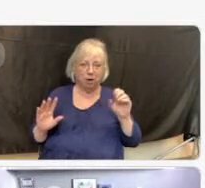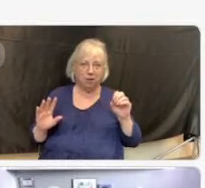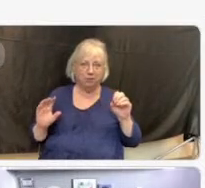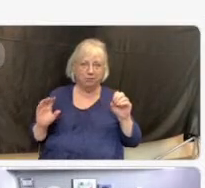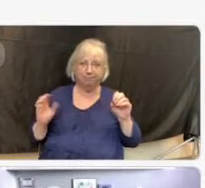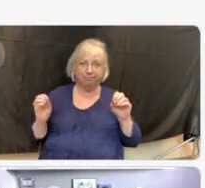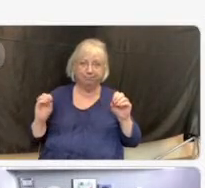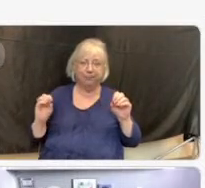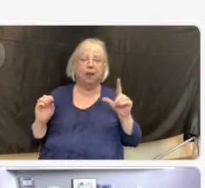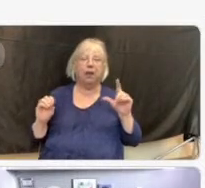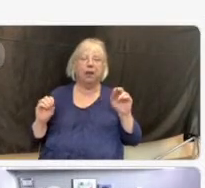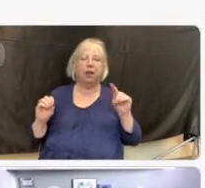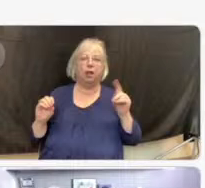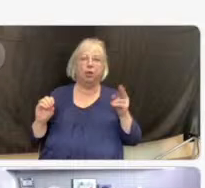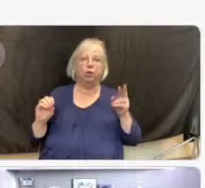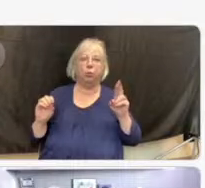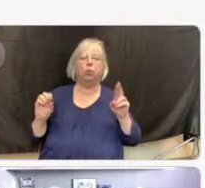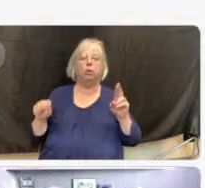Latour? Yes.